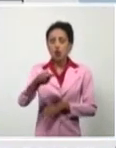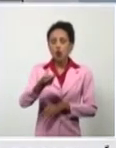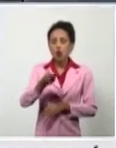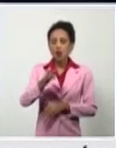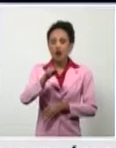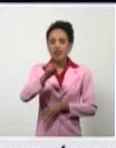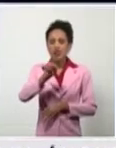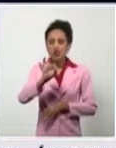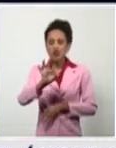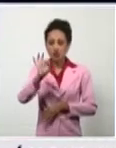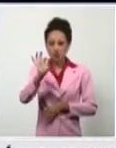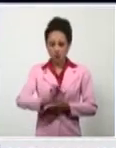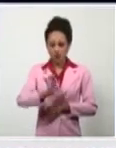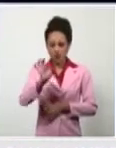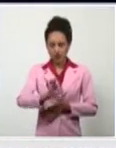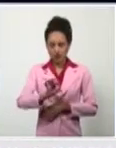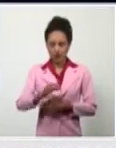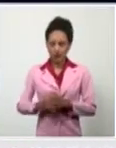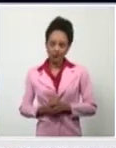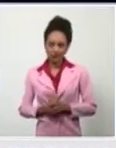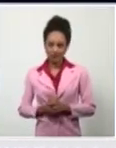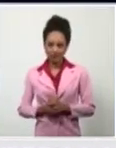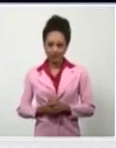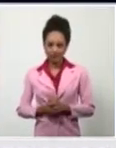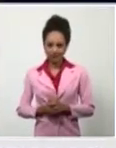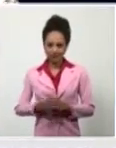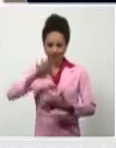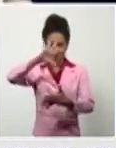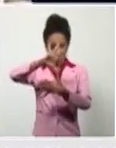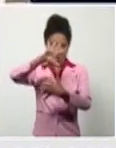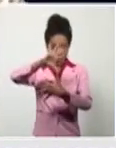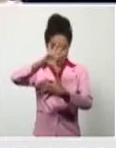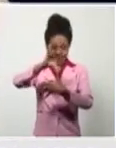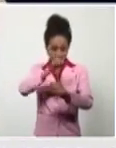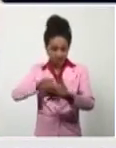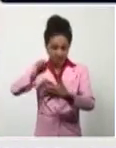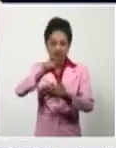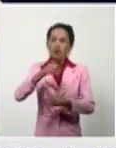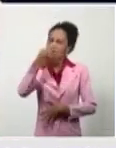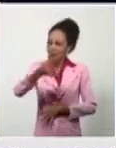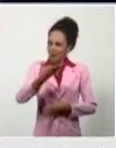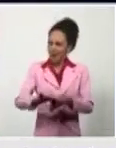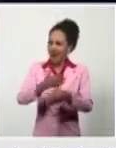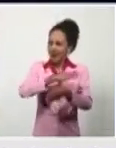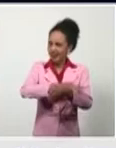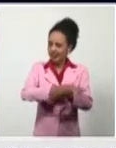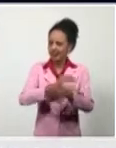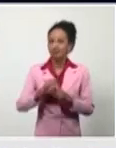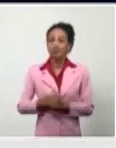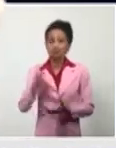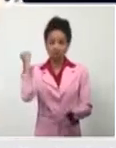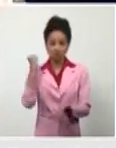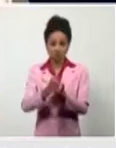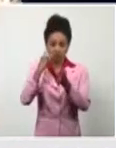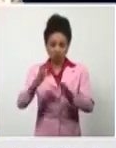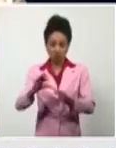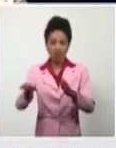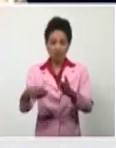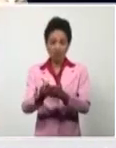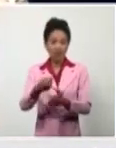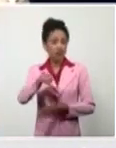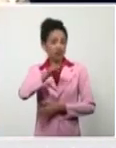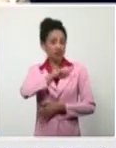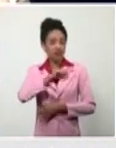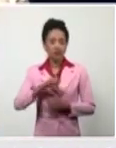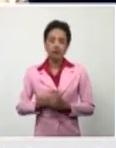6.18%. The region of the Americas, as I said